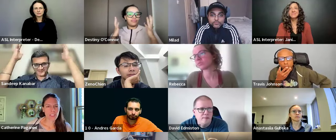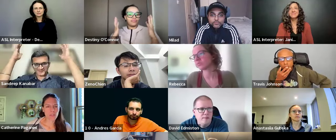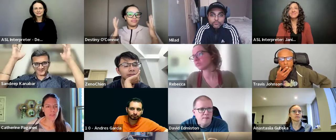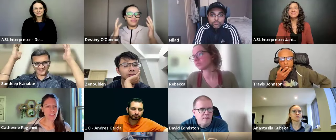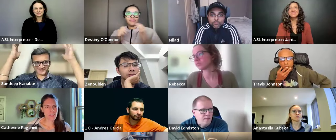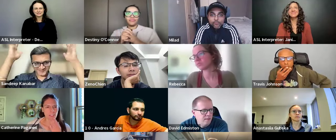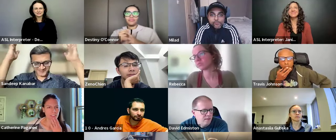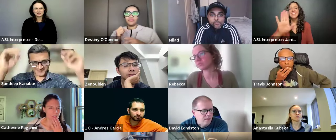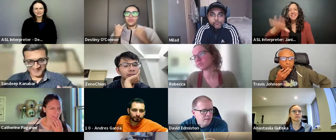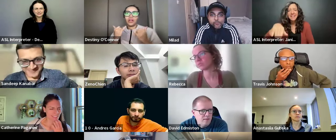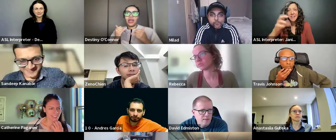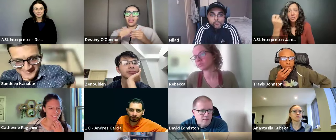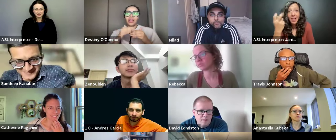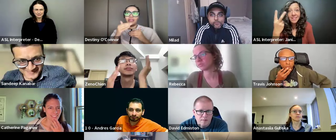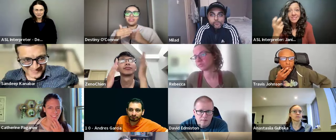Is it 3 to 12? That's a lot.